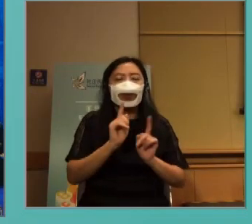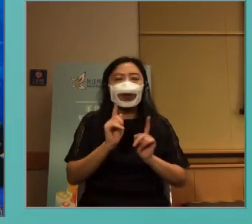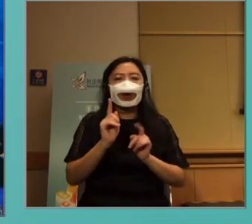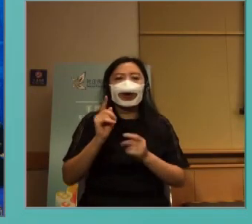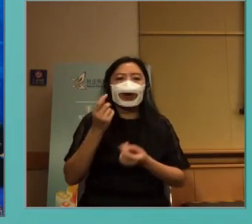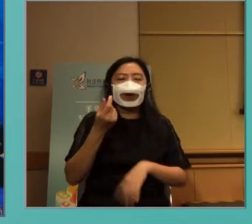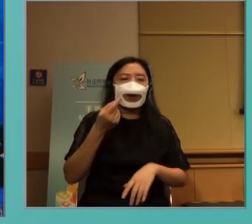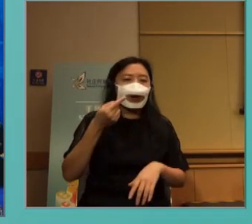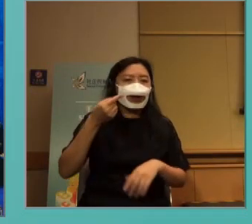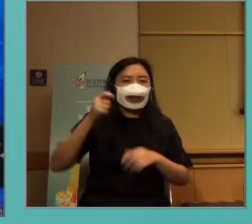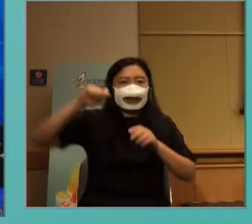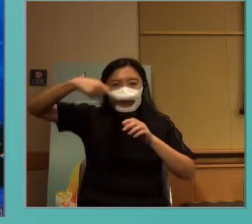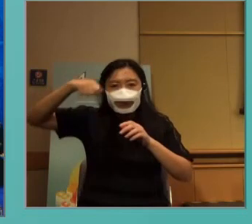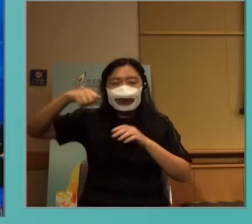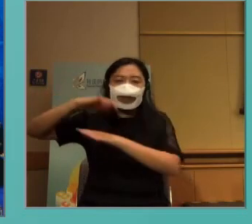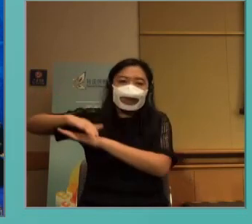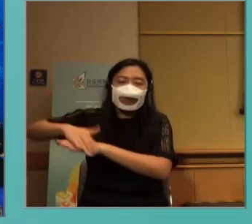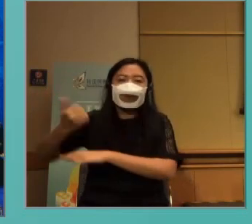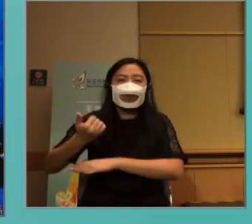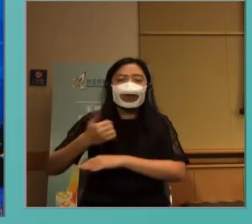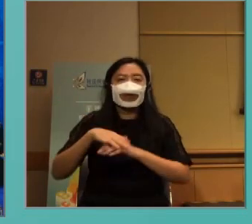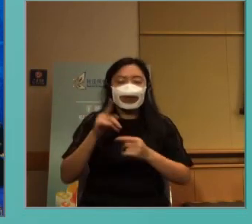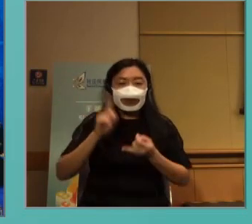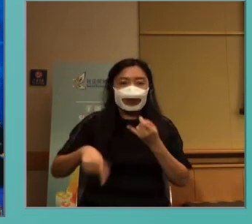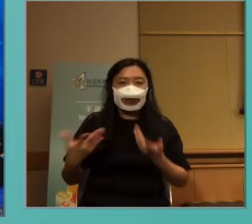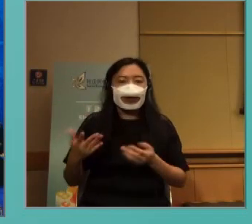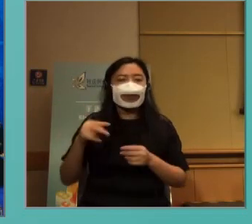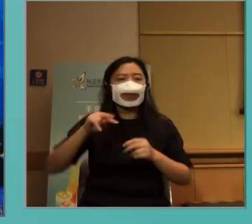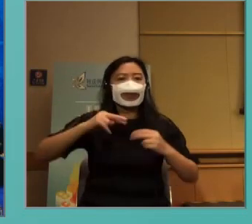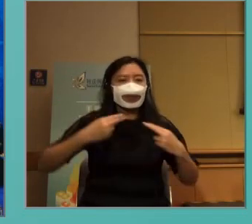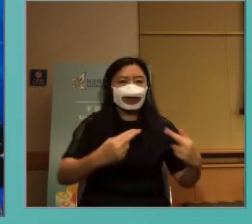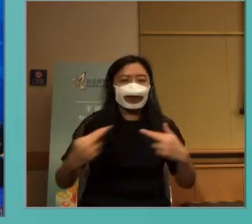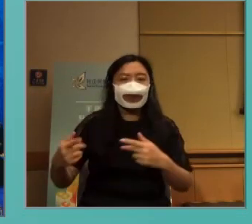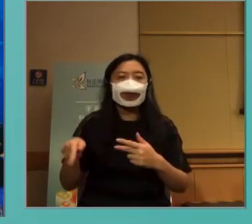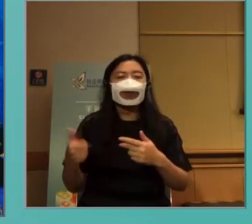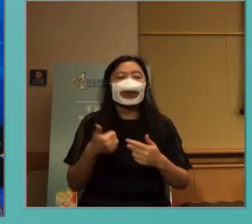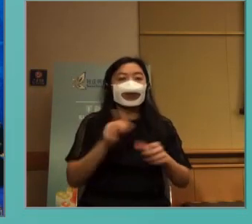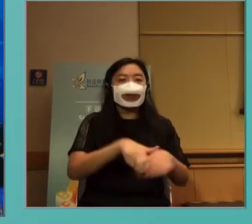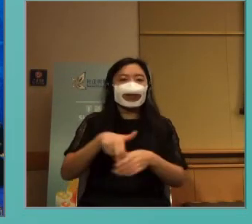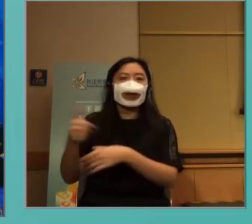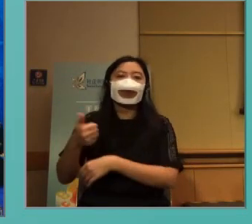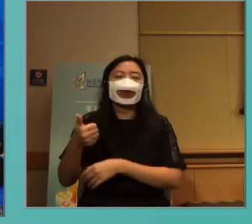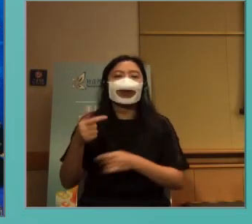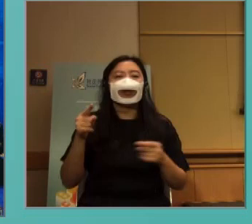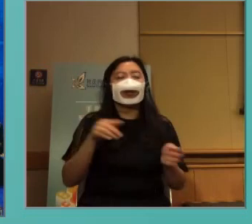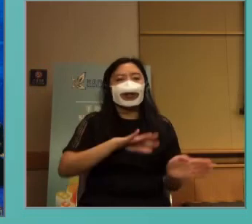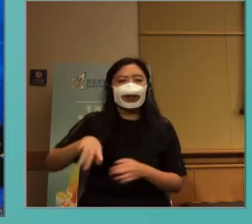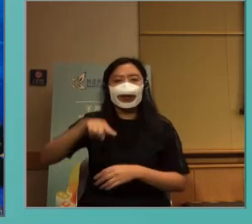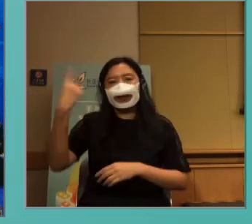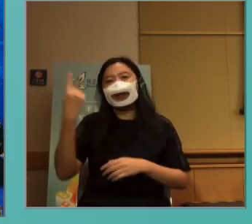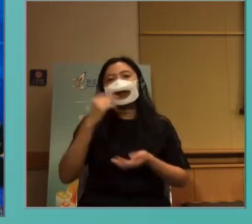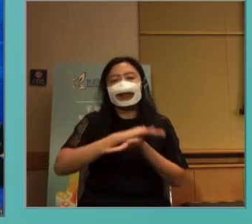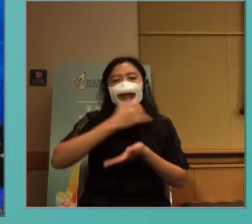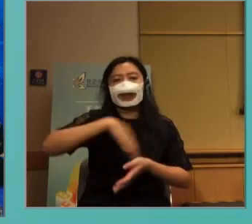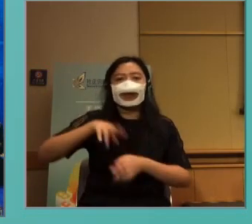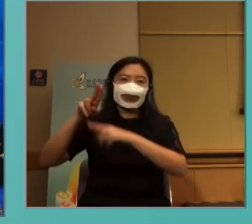this respect. The other experience that we have is in China, of course. Under Chinese law, you're not allowed to basically